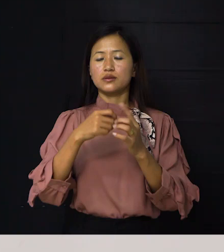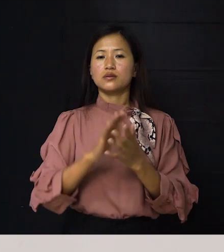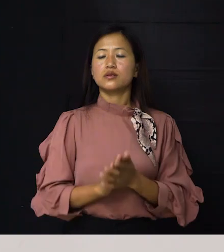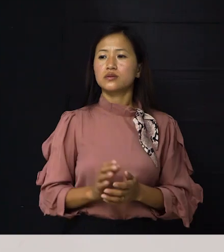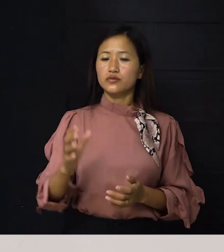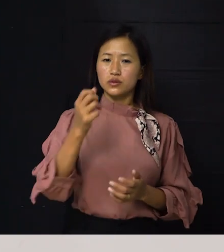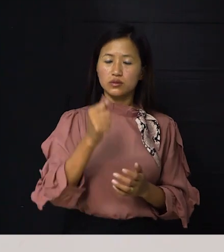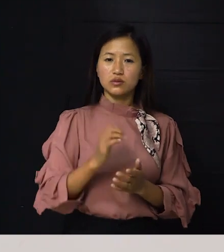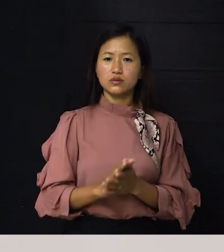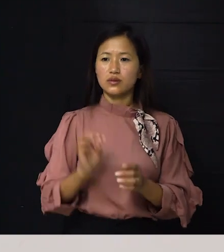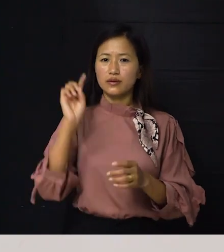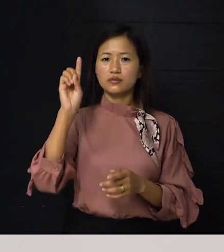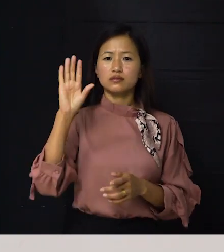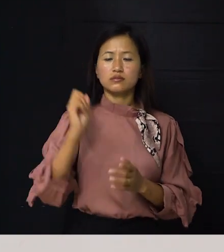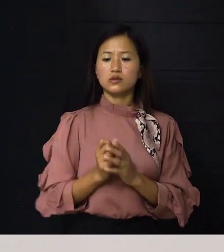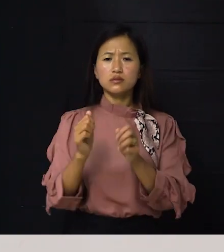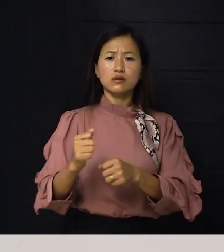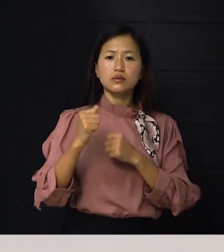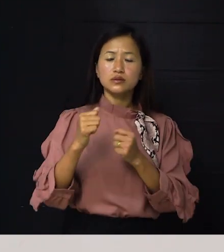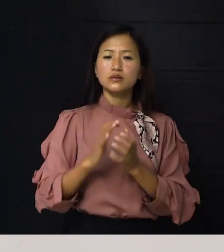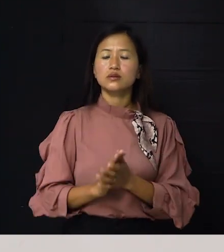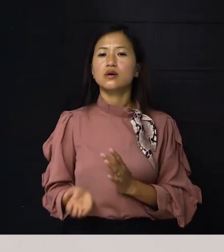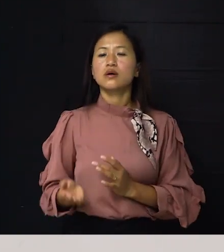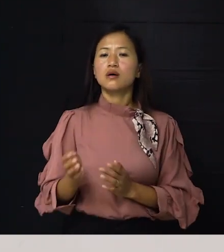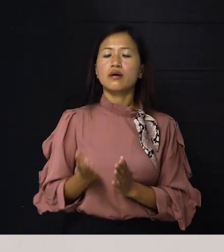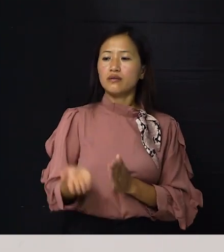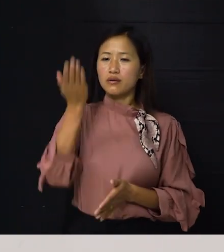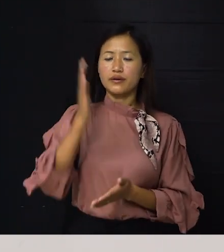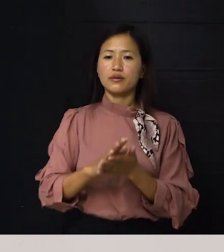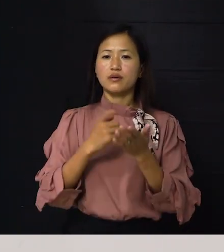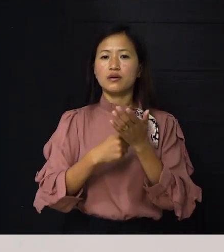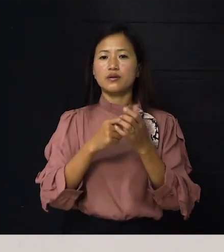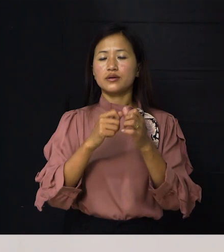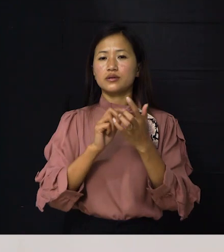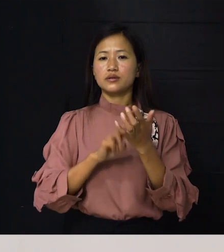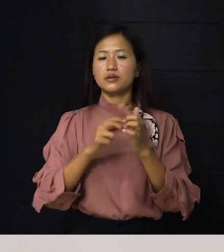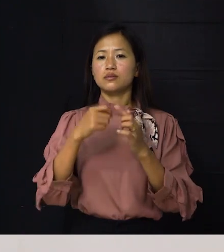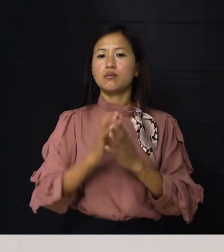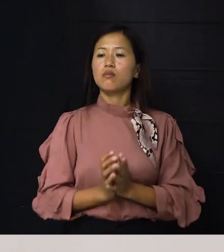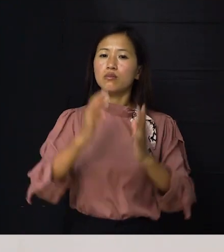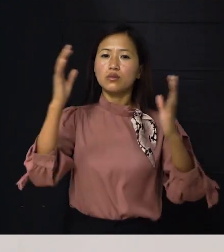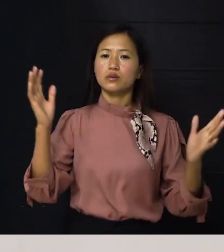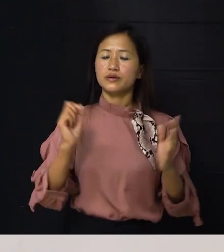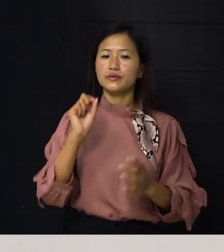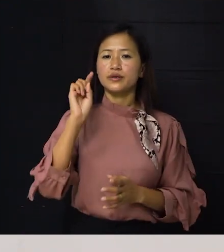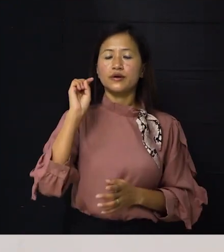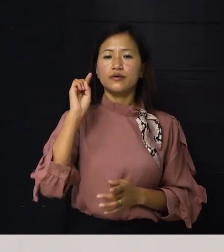10 horses, and those soldiers who were of higher rank, they used to take care of around more than